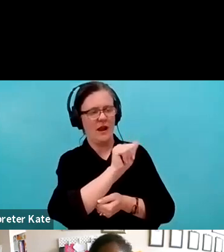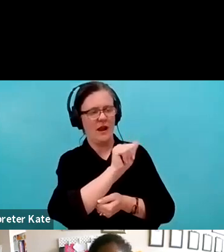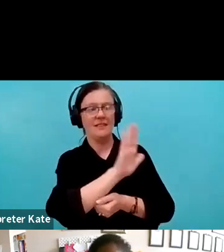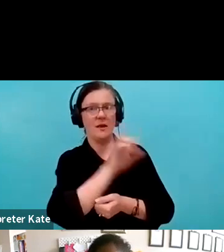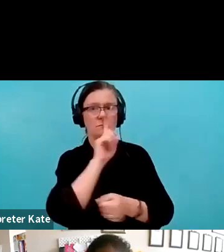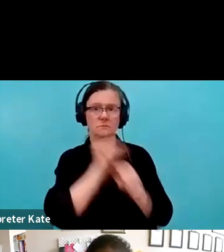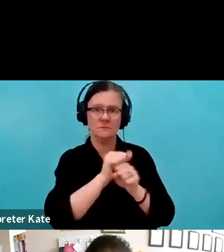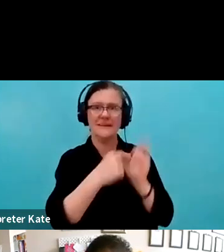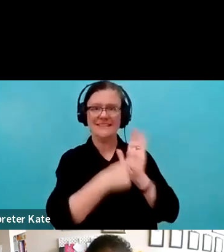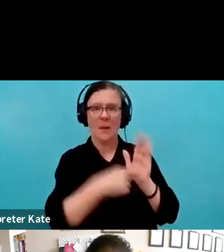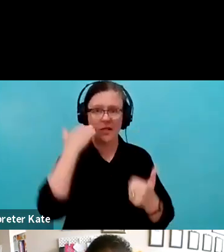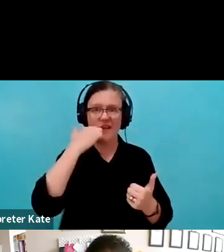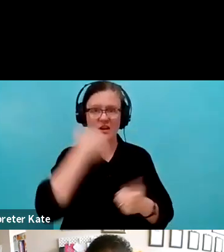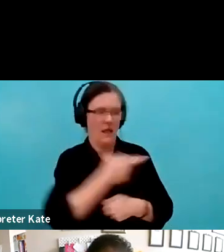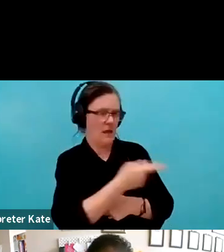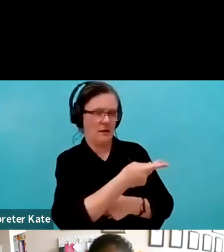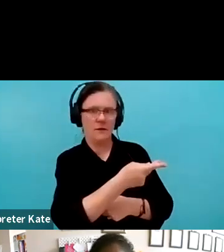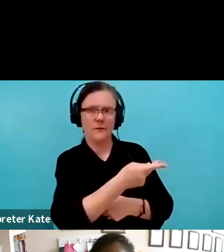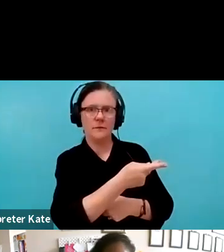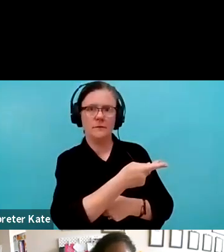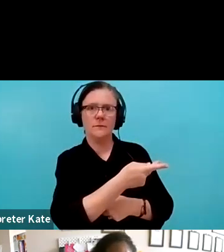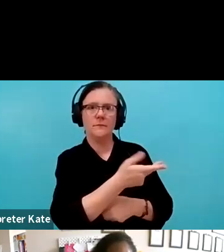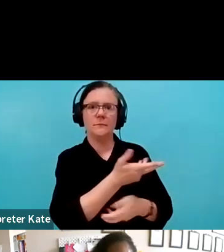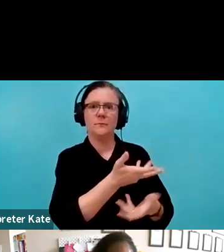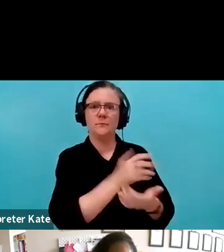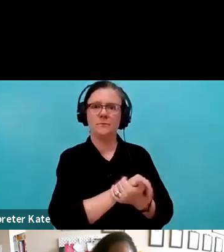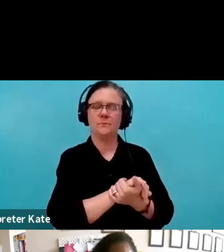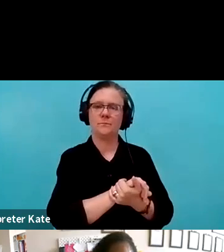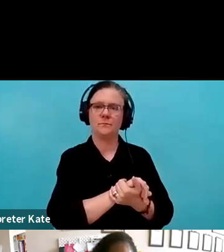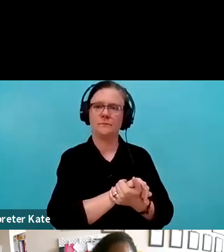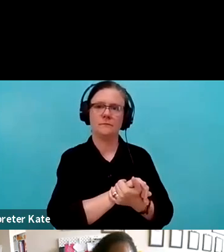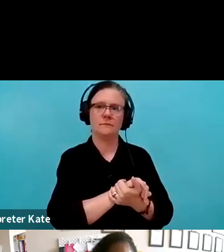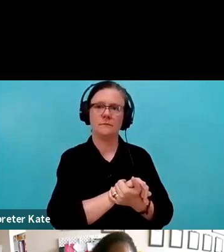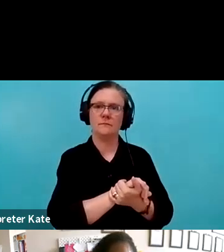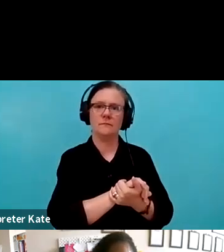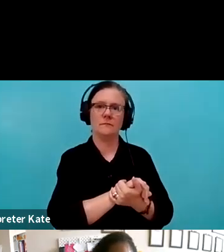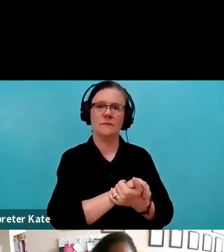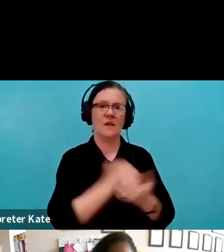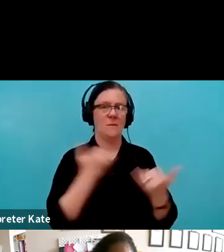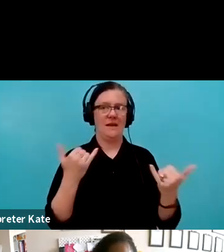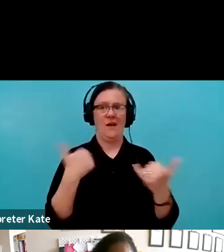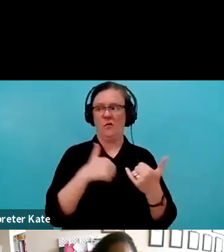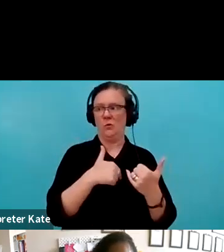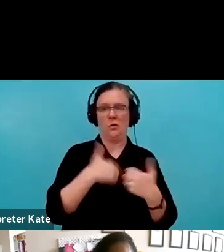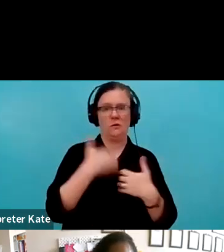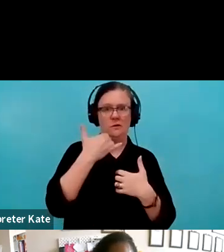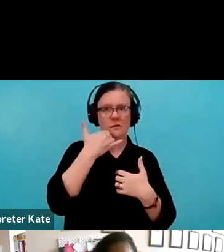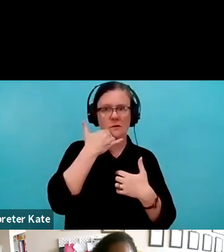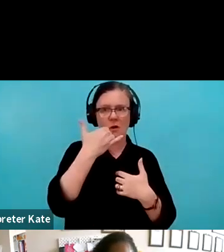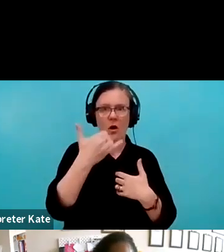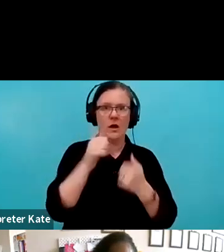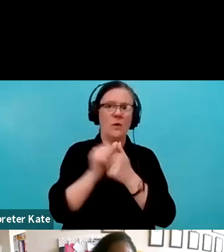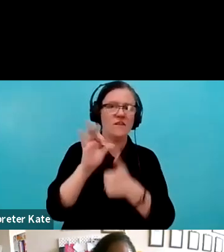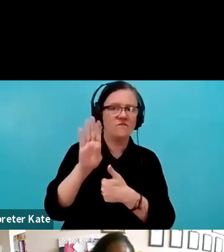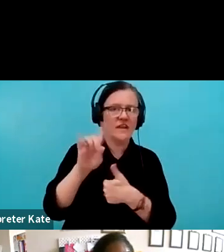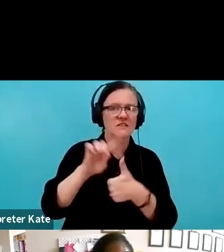example every single day. You can see, we're on a phone call with Facebook or